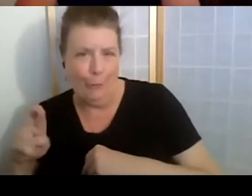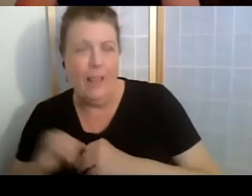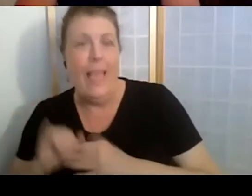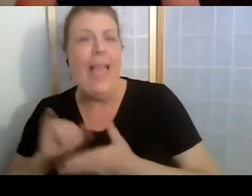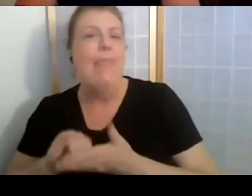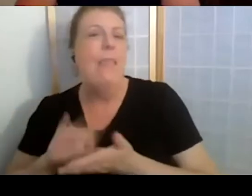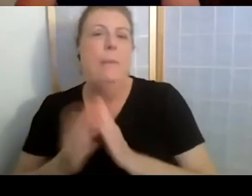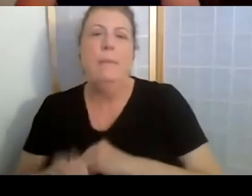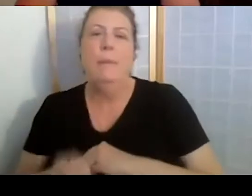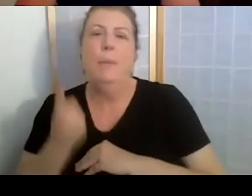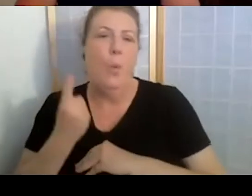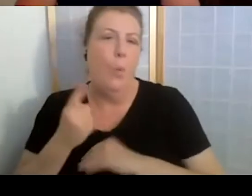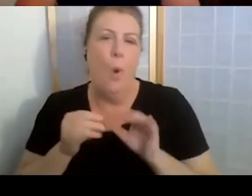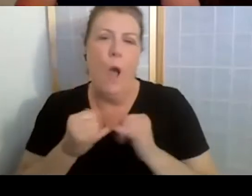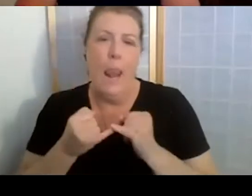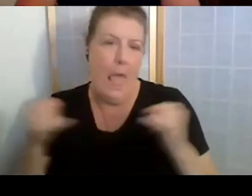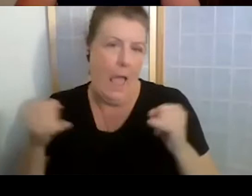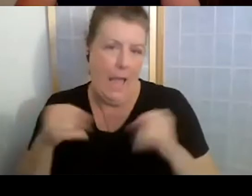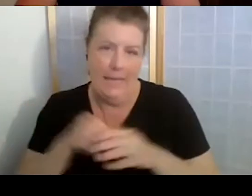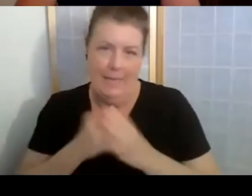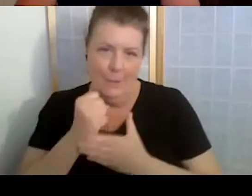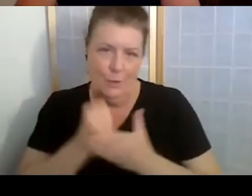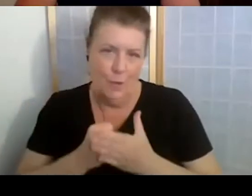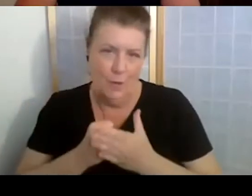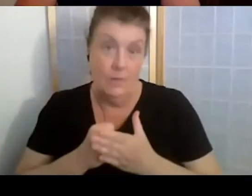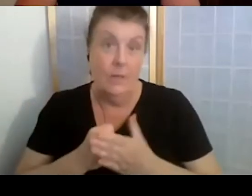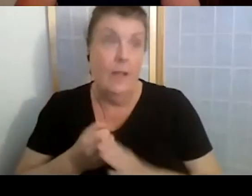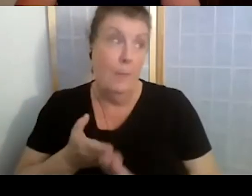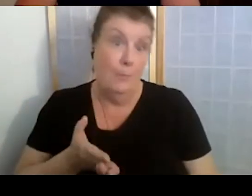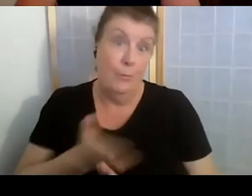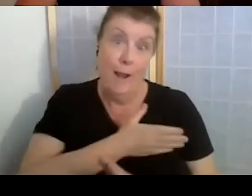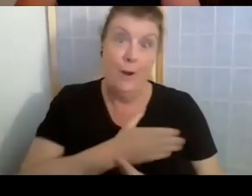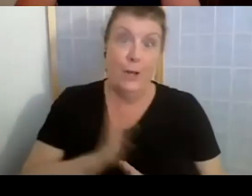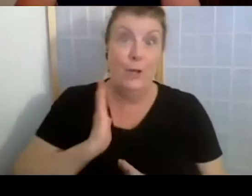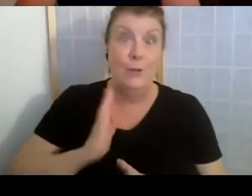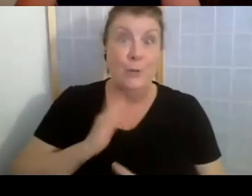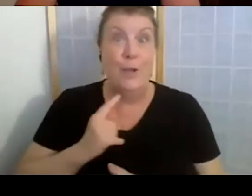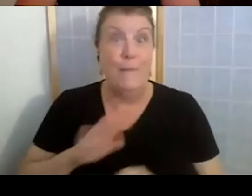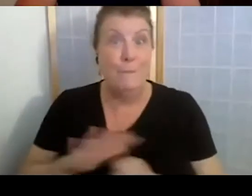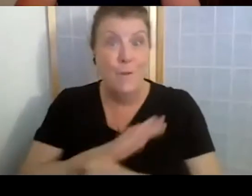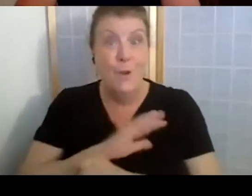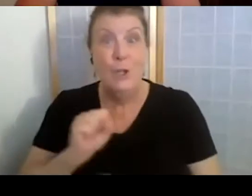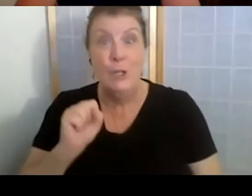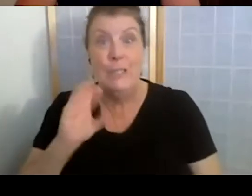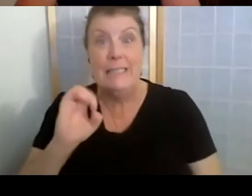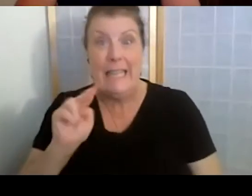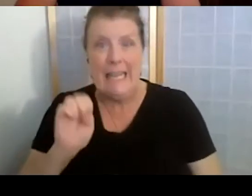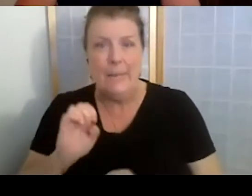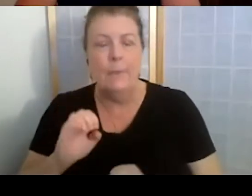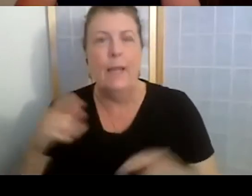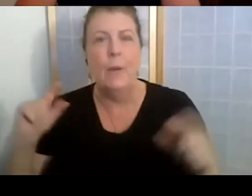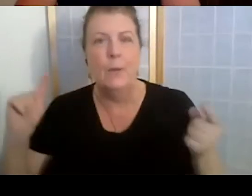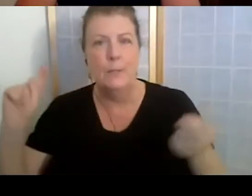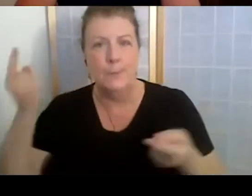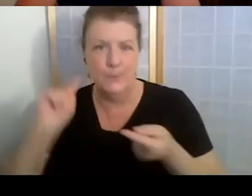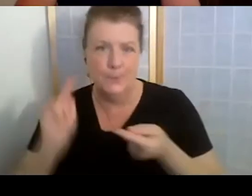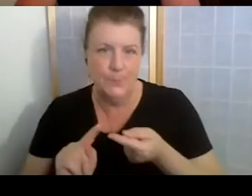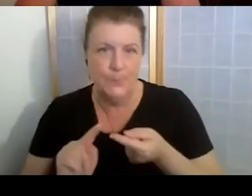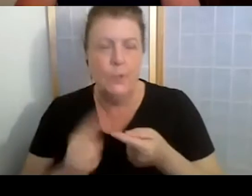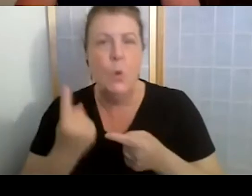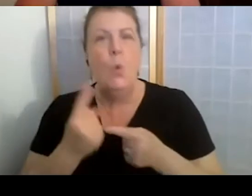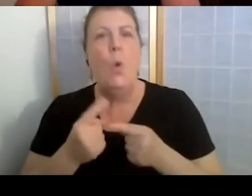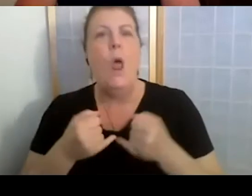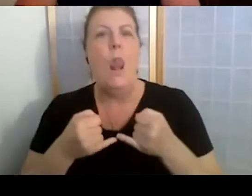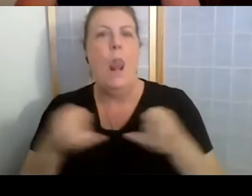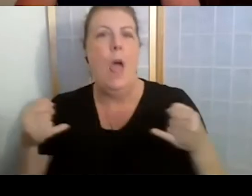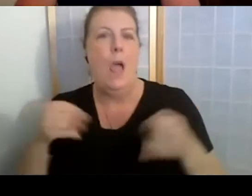in the script, at one point it was a whole scene. And it became one line in the script just to create that sort